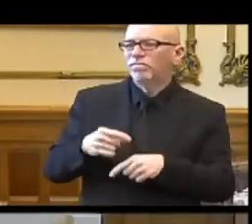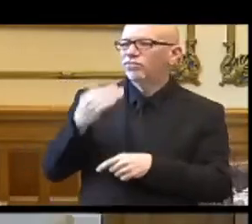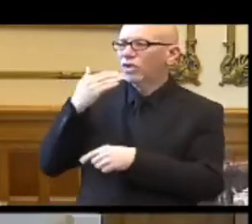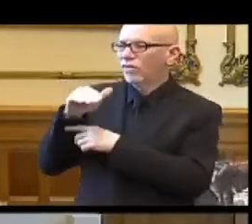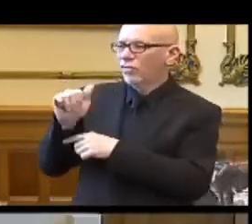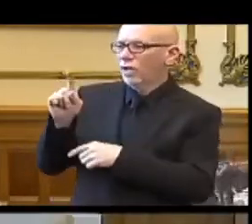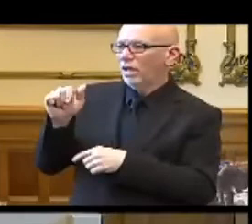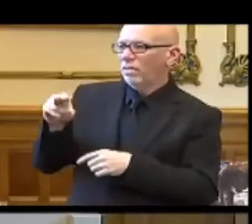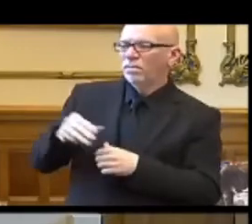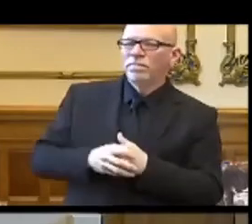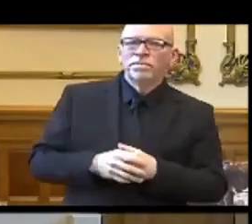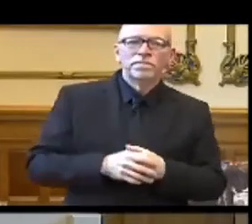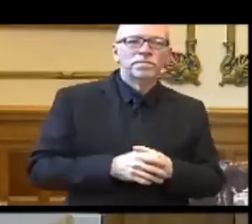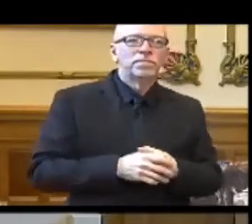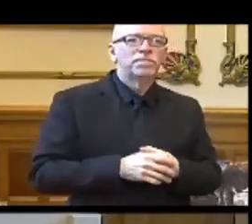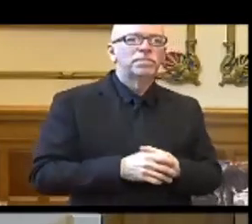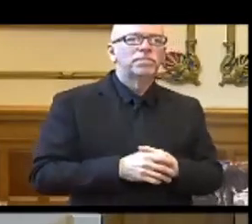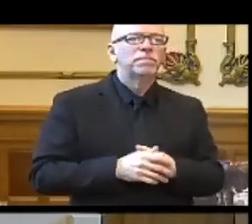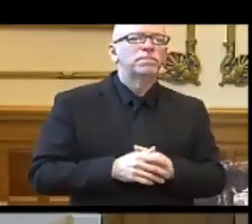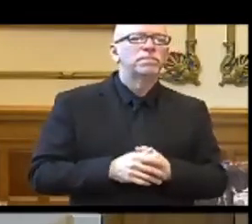Adam.